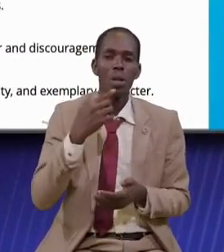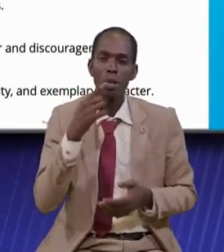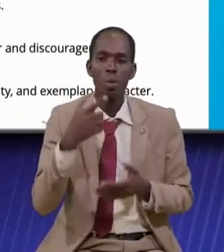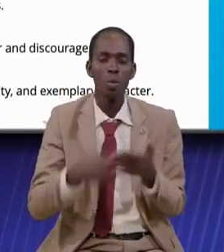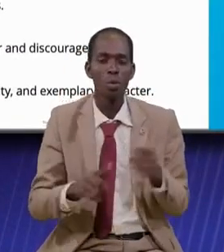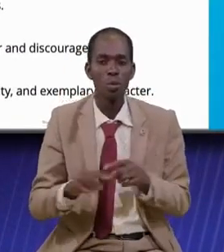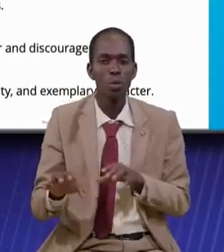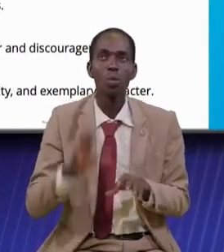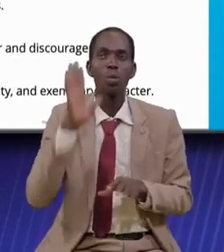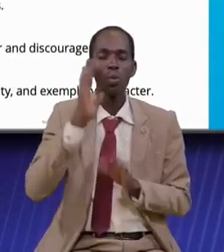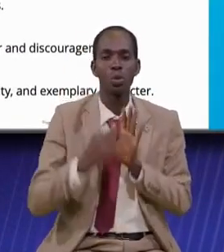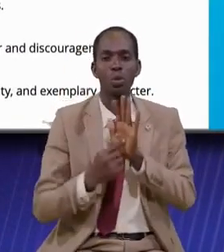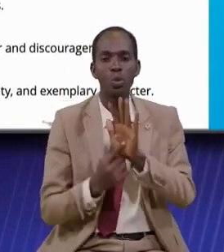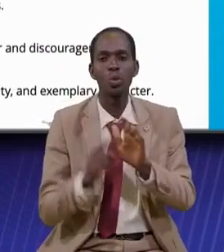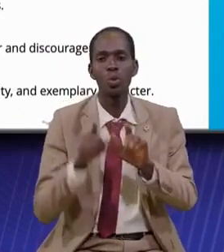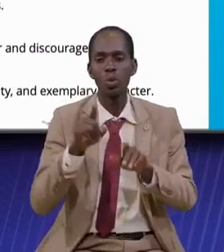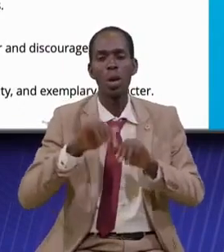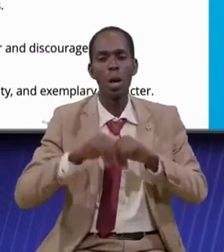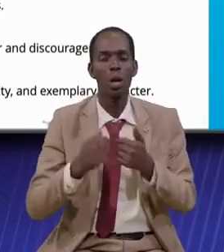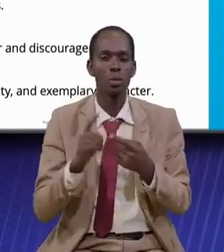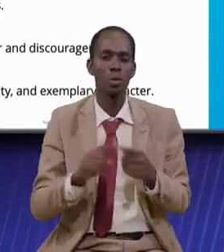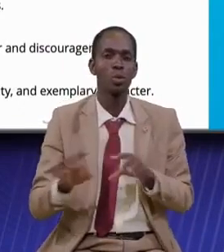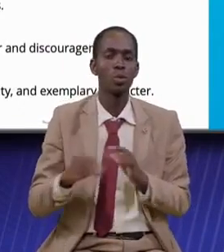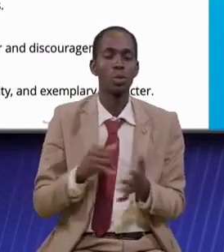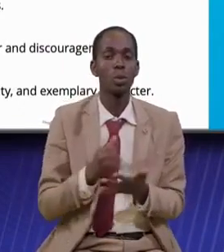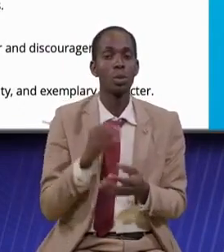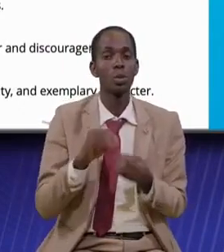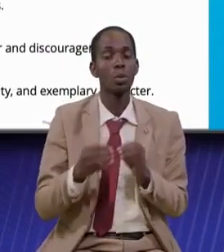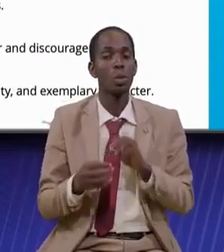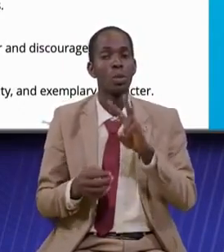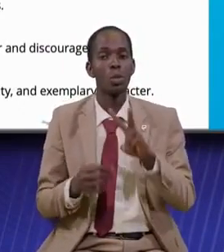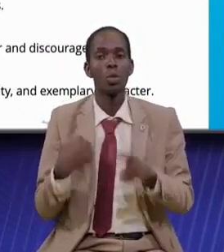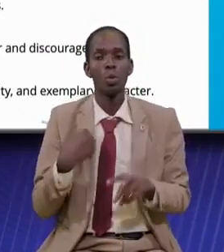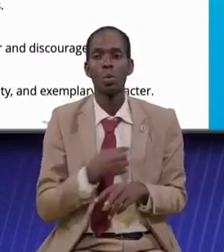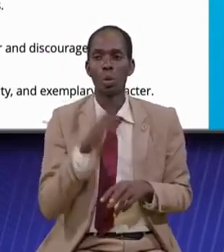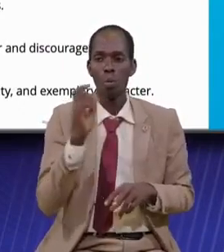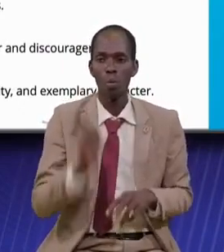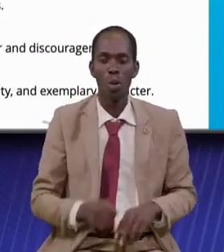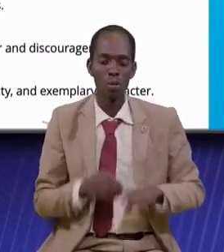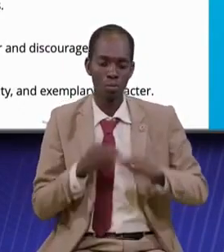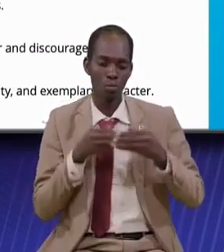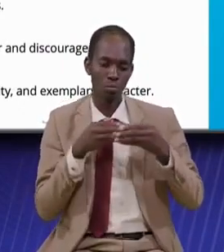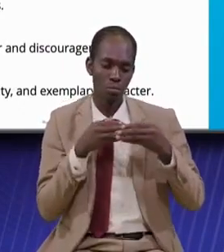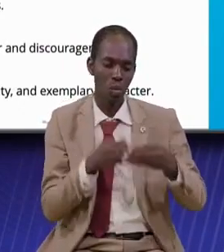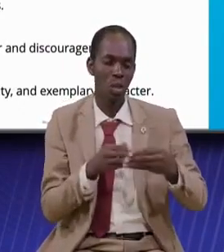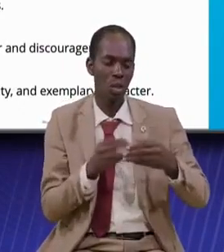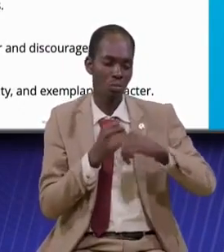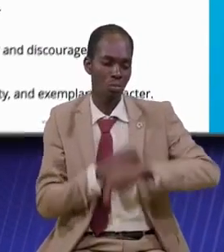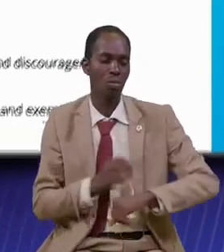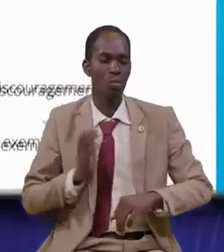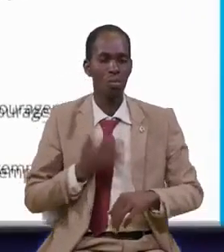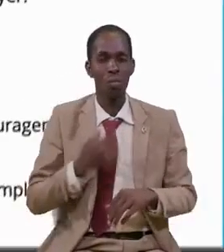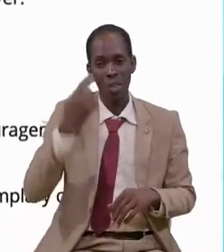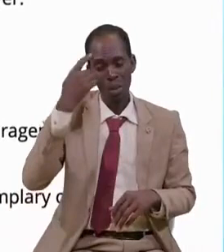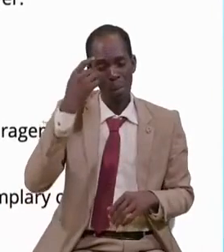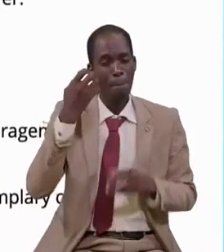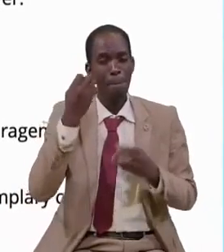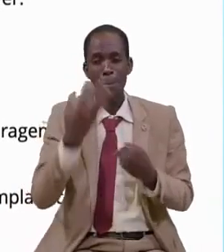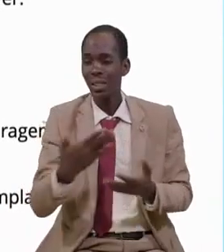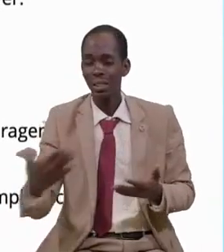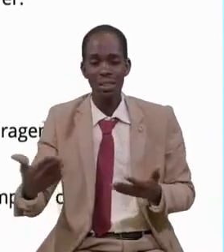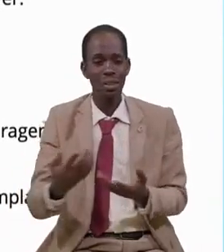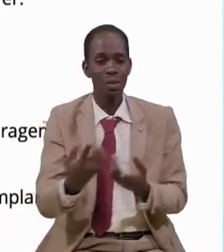how to do it. And number two, we must guard our mind. Like I told us, there is lots of information coming out today.